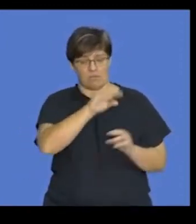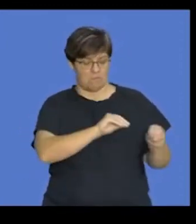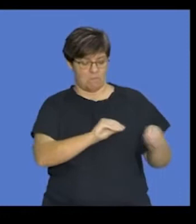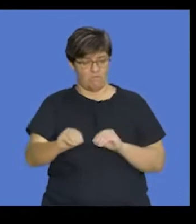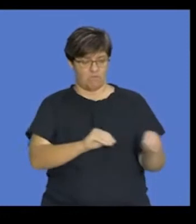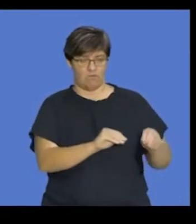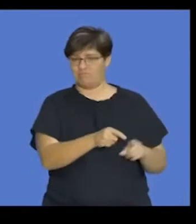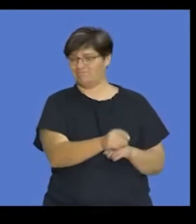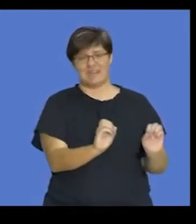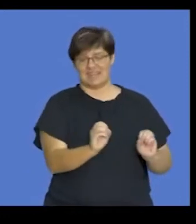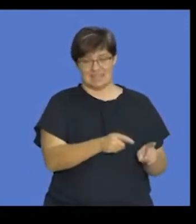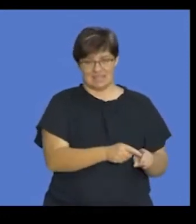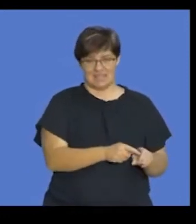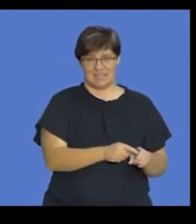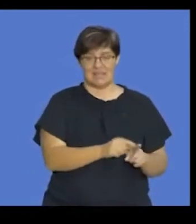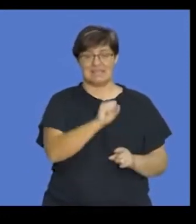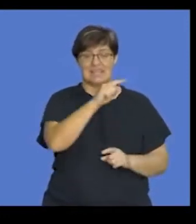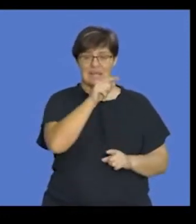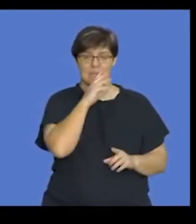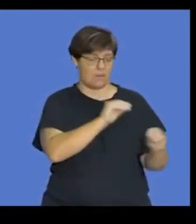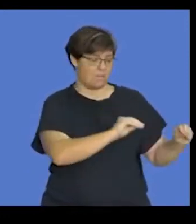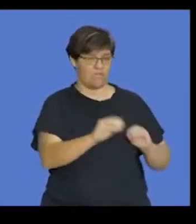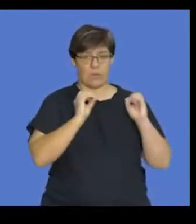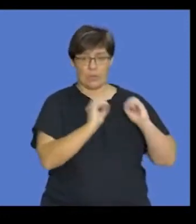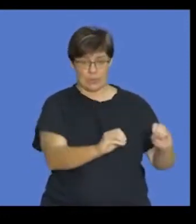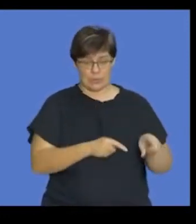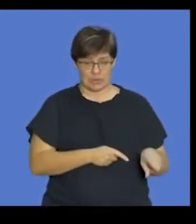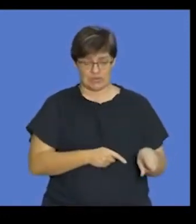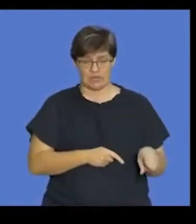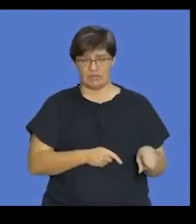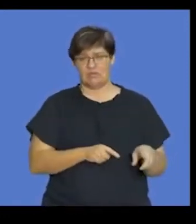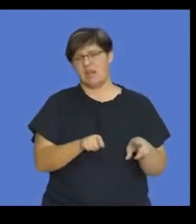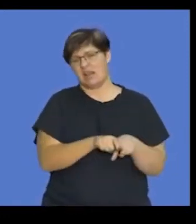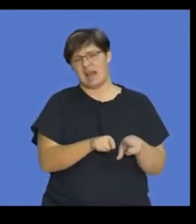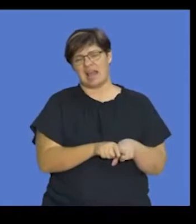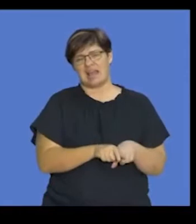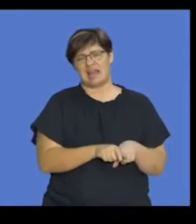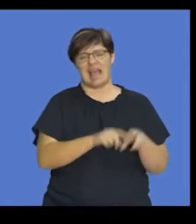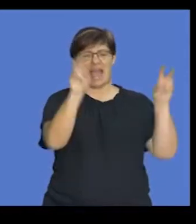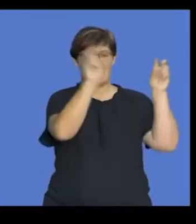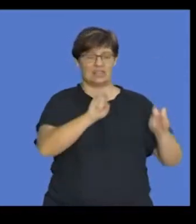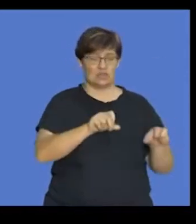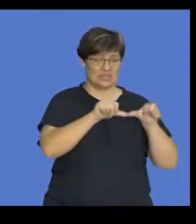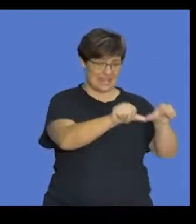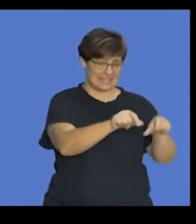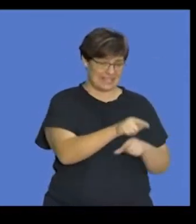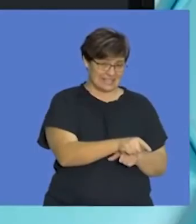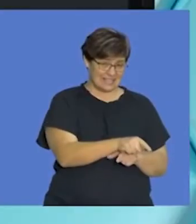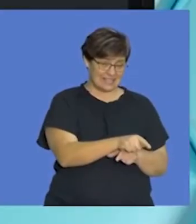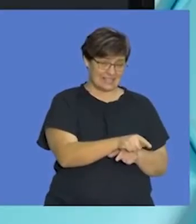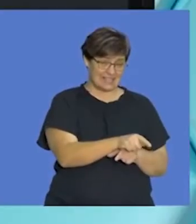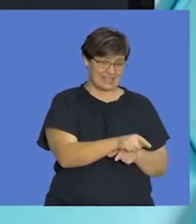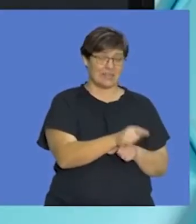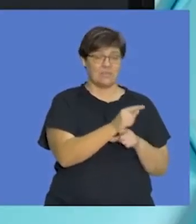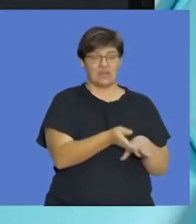moving. Static means not moving, okay? Like electrostatics, static